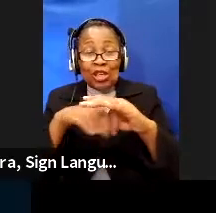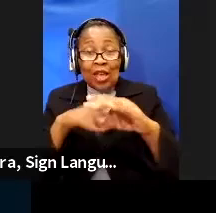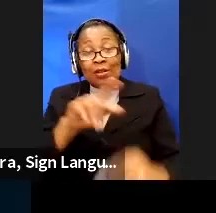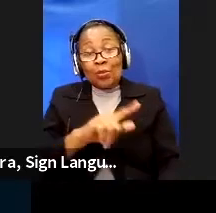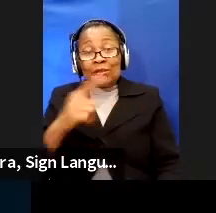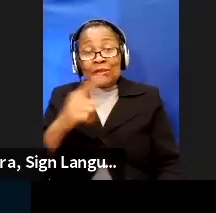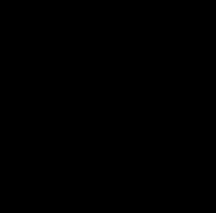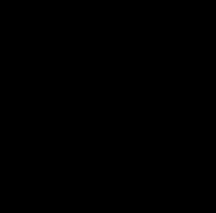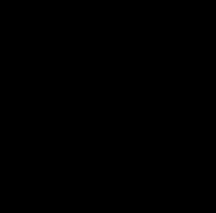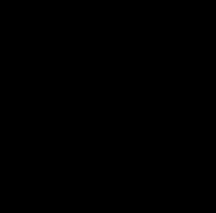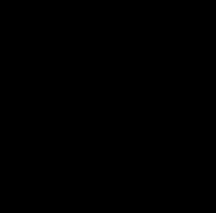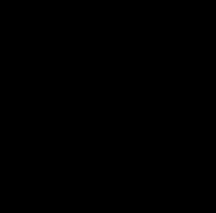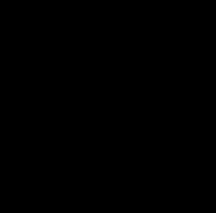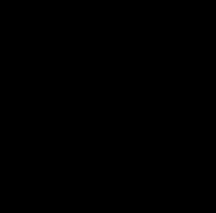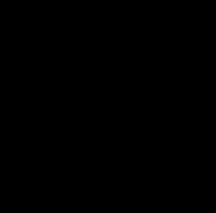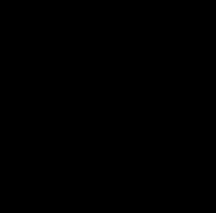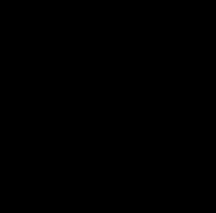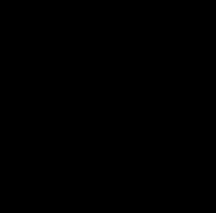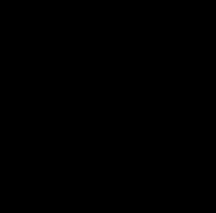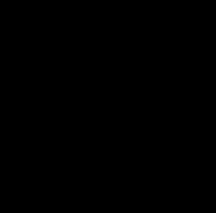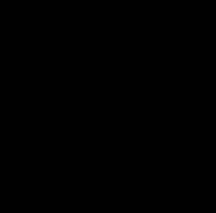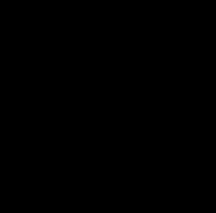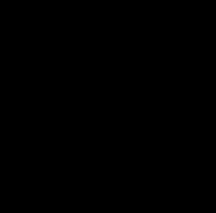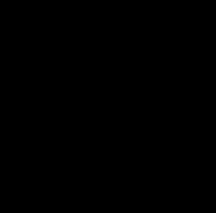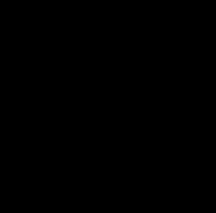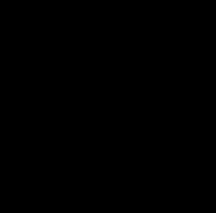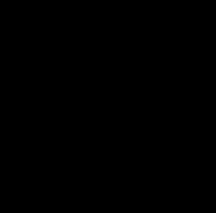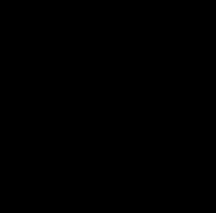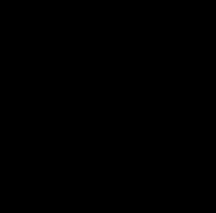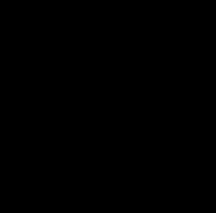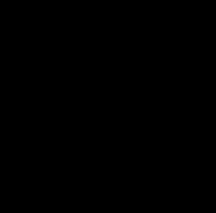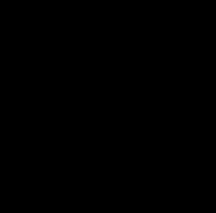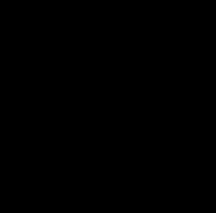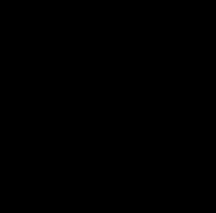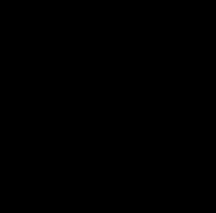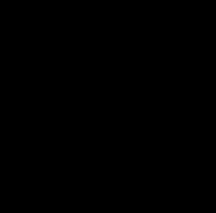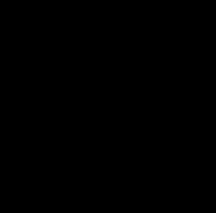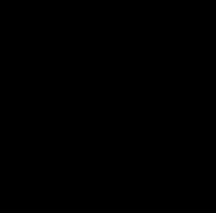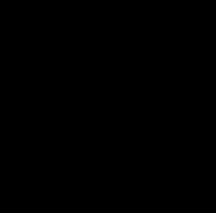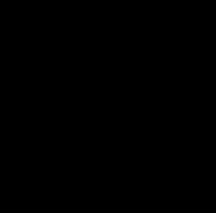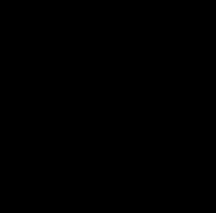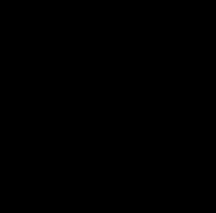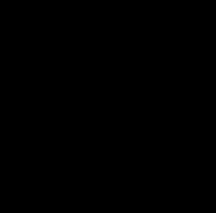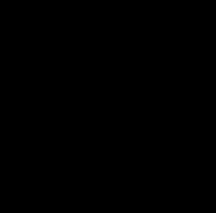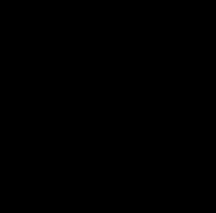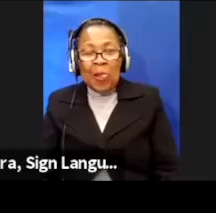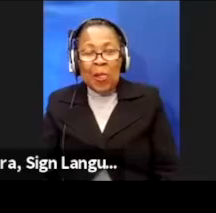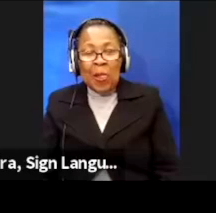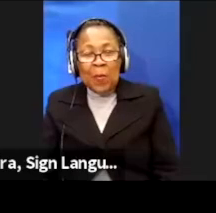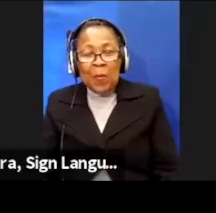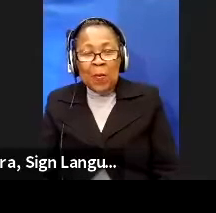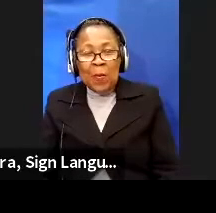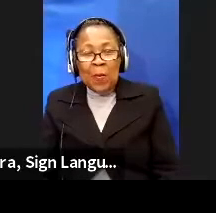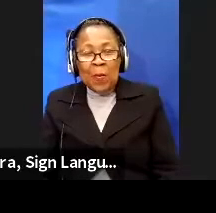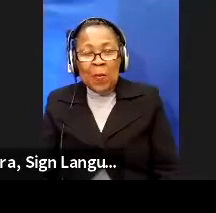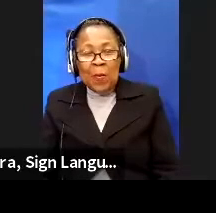my colleague, Tina. Thank you, Betty. I'm going to get ready here and share my screen. Briefly return to split screen. The next slide presentation opens on